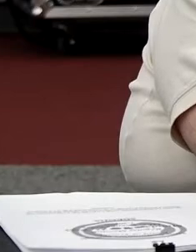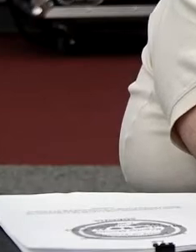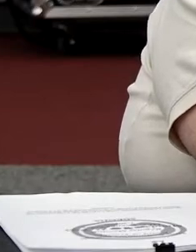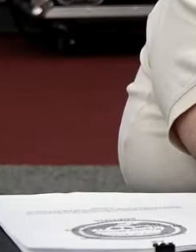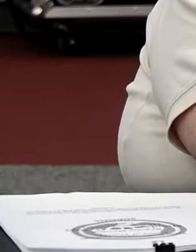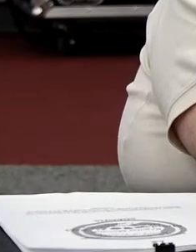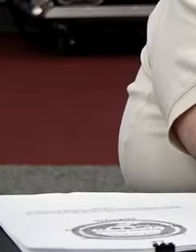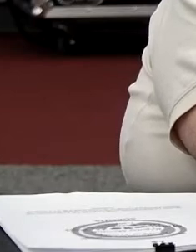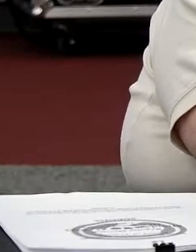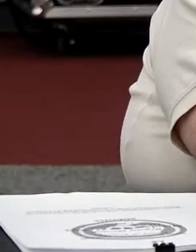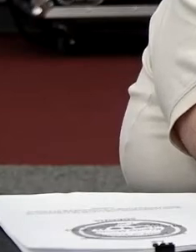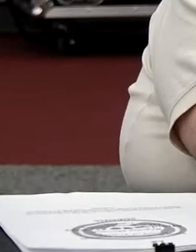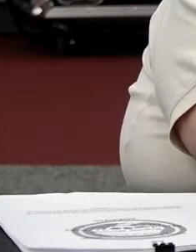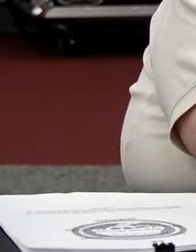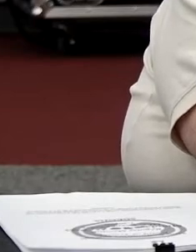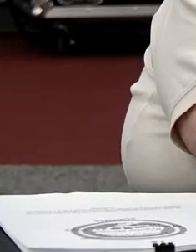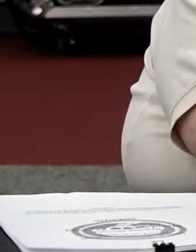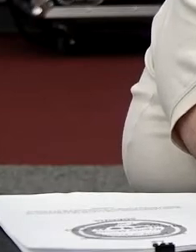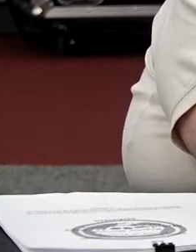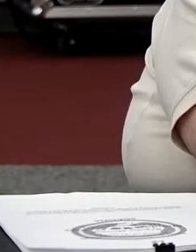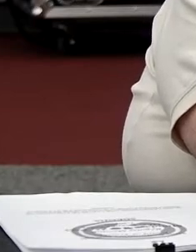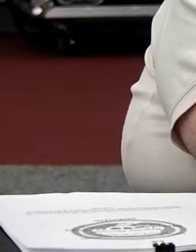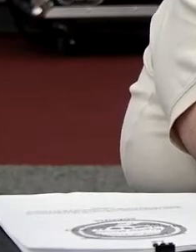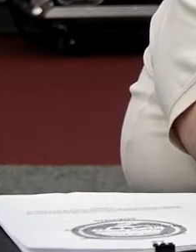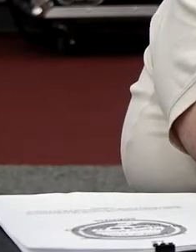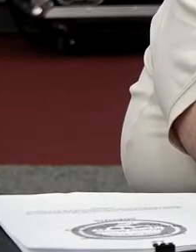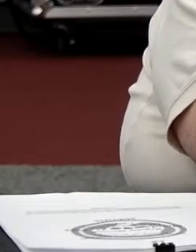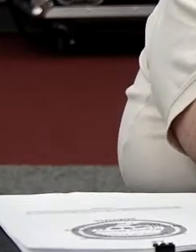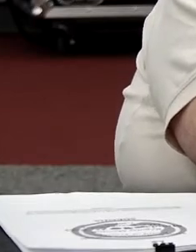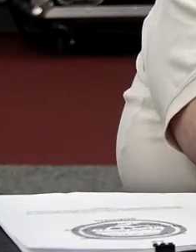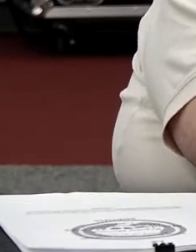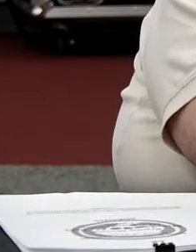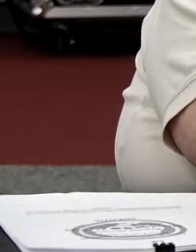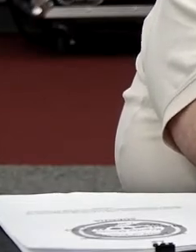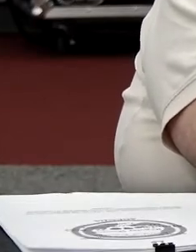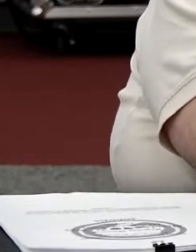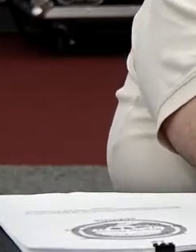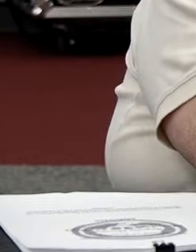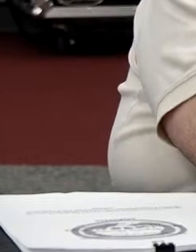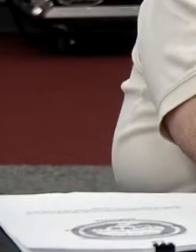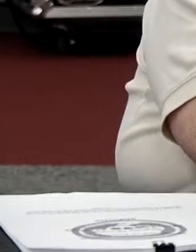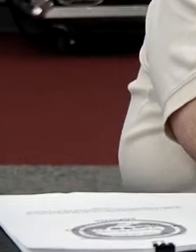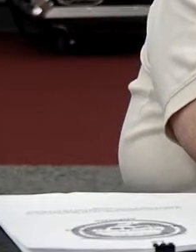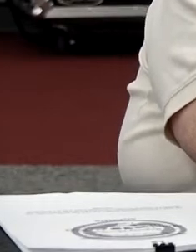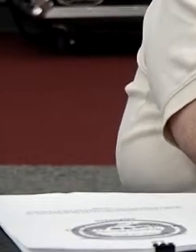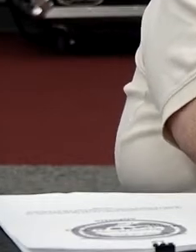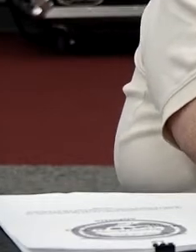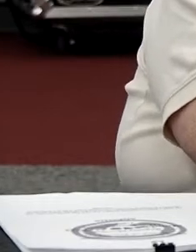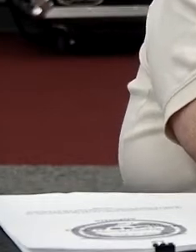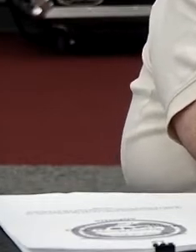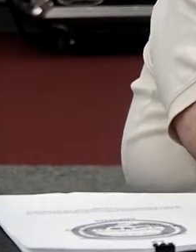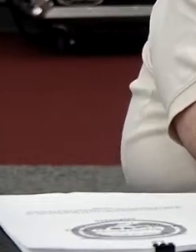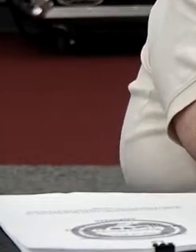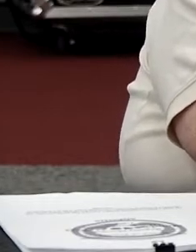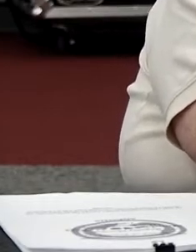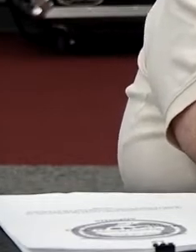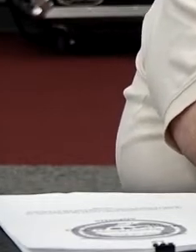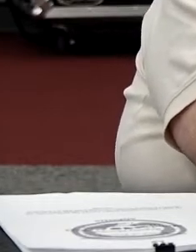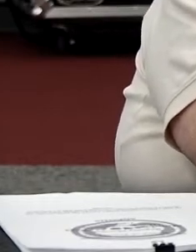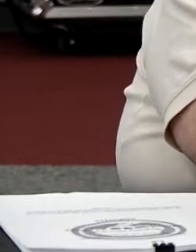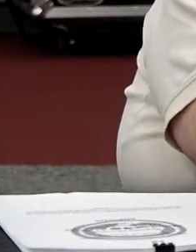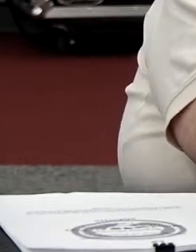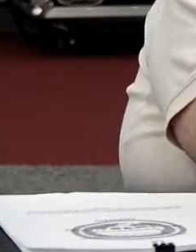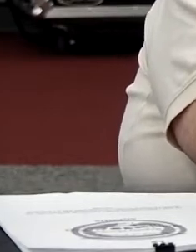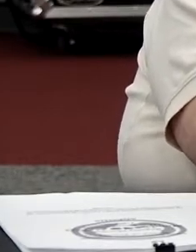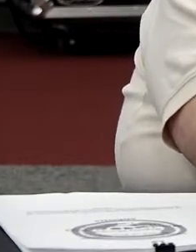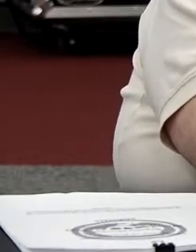because the way I would hope that it would go would be that, exactly that, the college would inform the board that, in